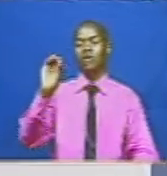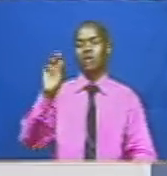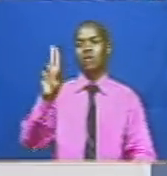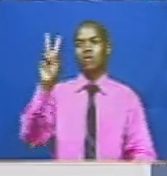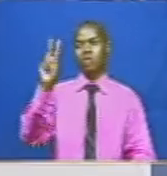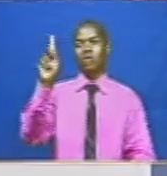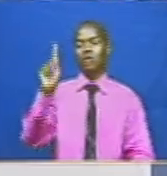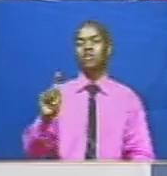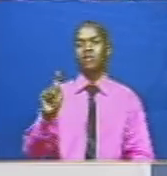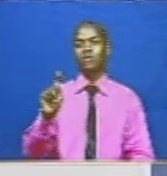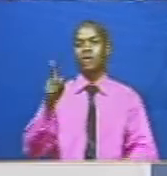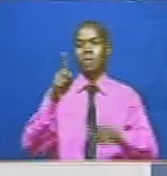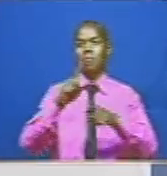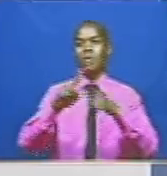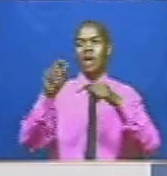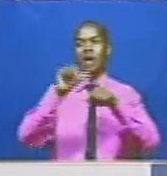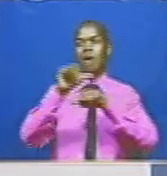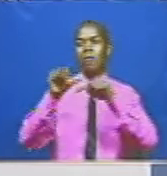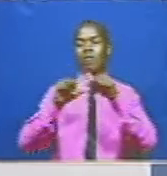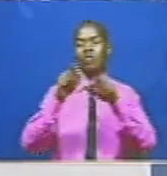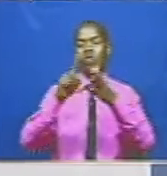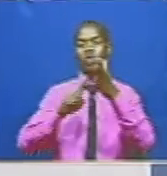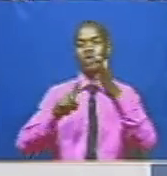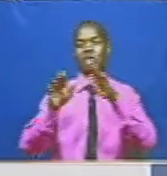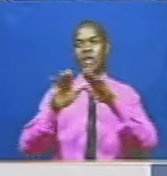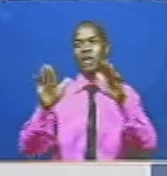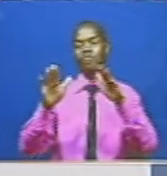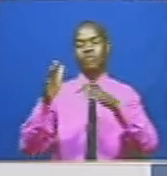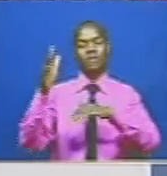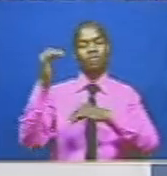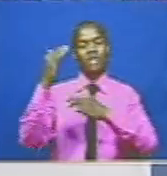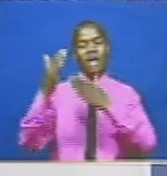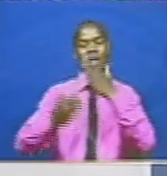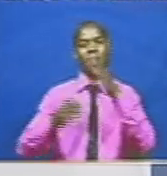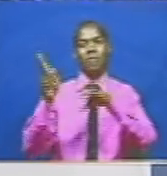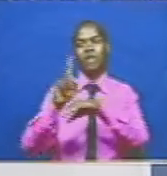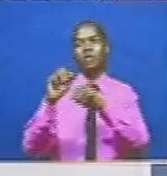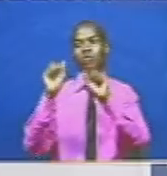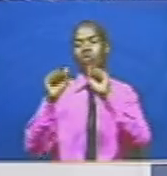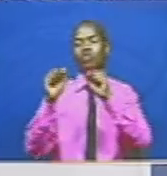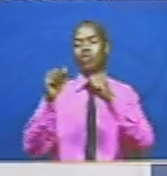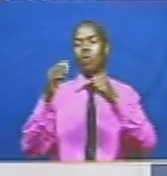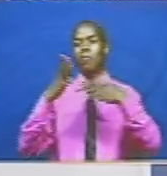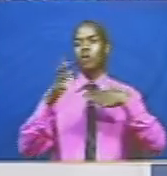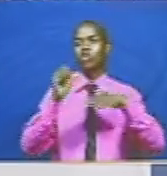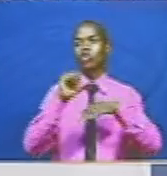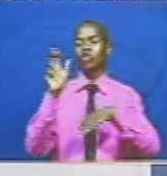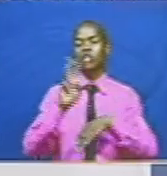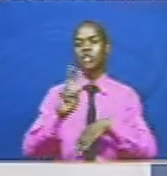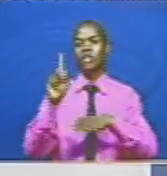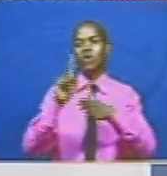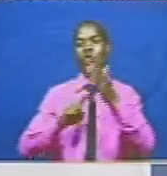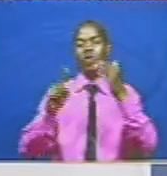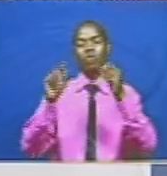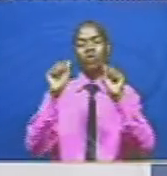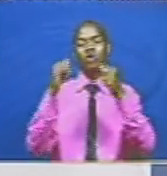the fluctuation between that and what you get online, maybe on last minute sale, then sometimes somebody doesn't see the sense they should book a holiday